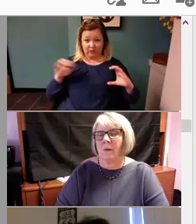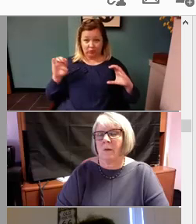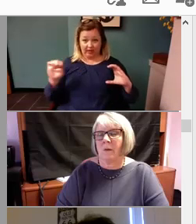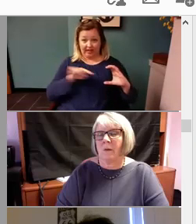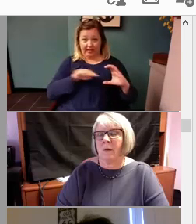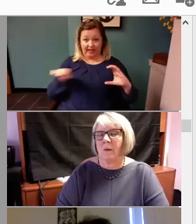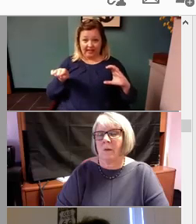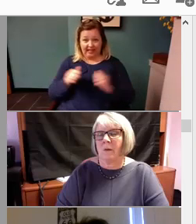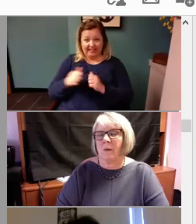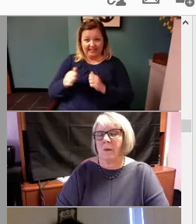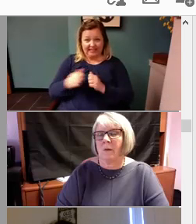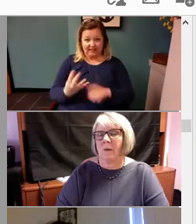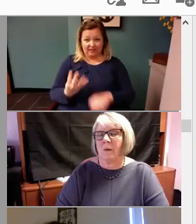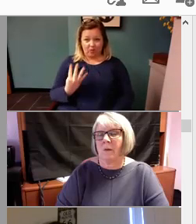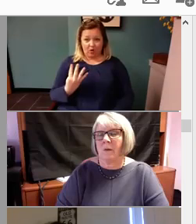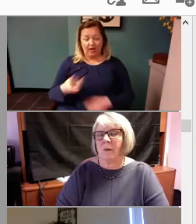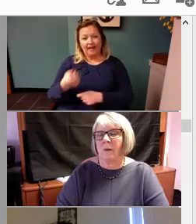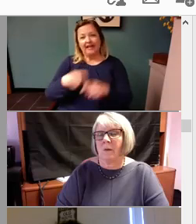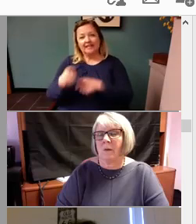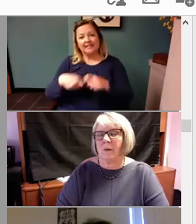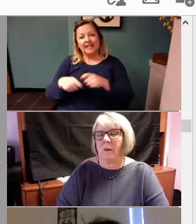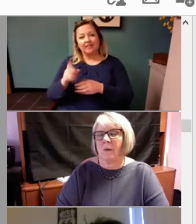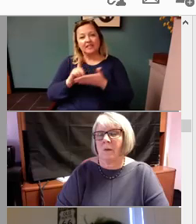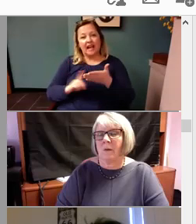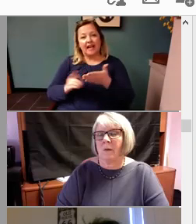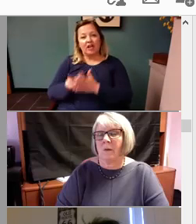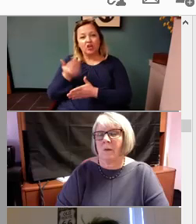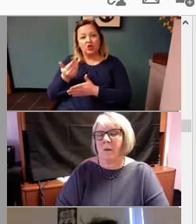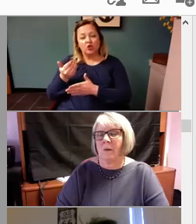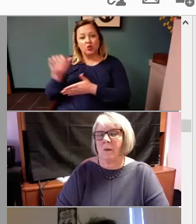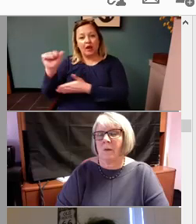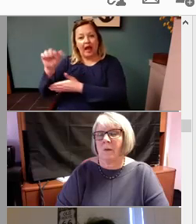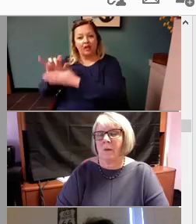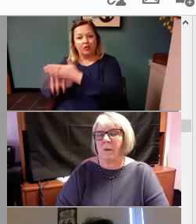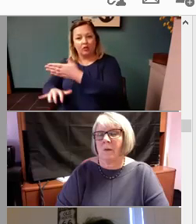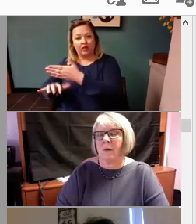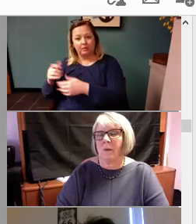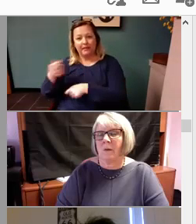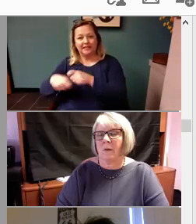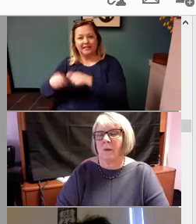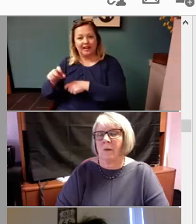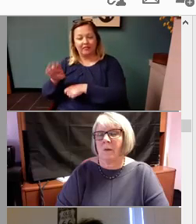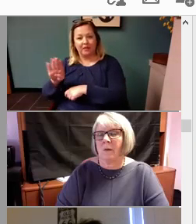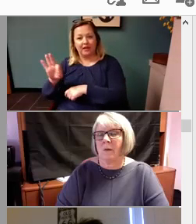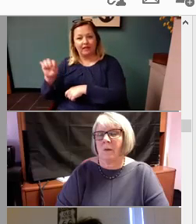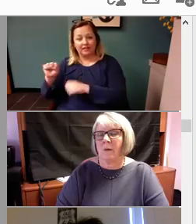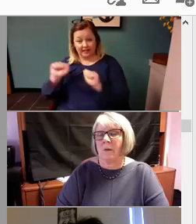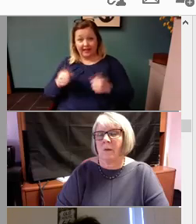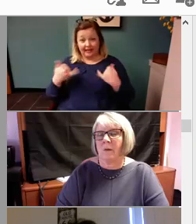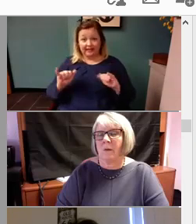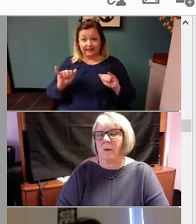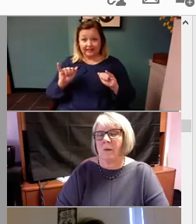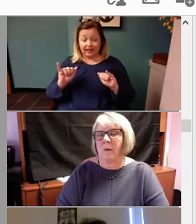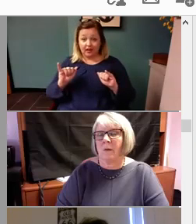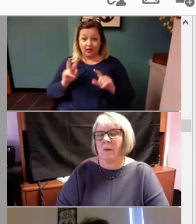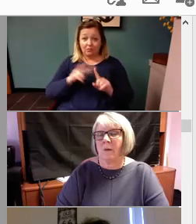new algorithm for instead of BFS, we can still apply BFS, but instead insert 3 dummy nodes between C